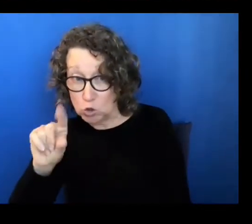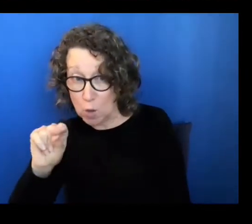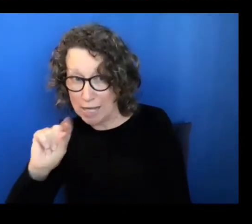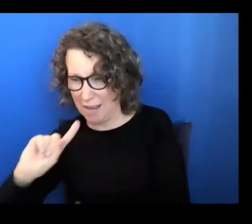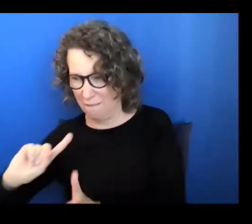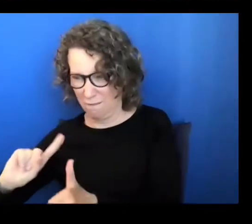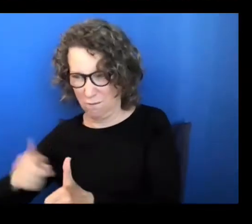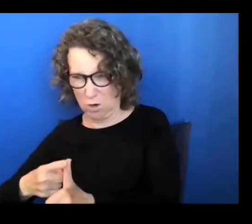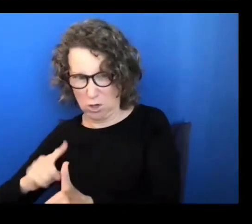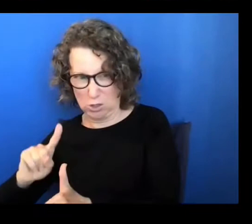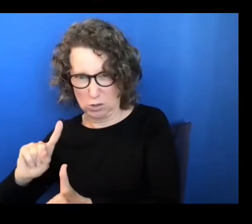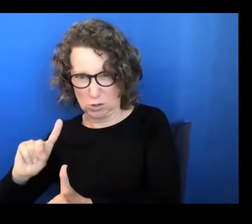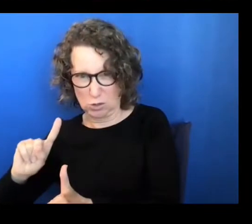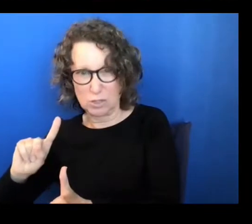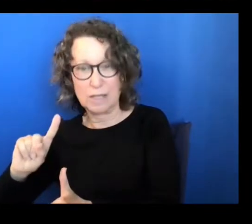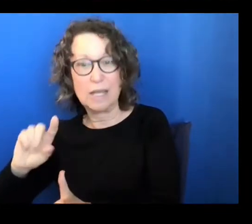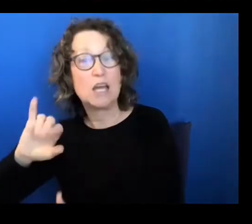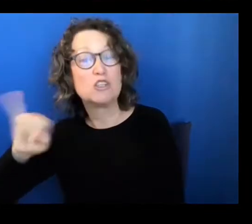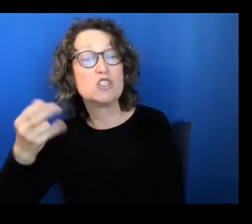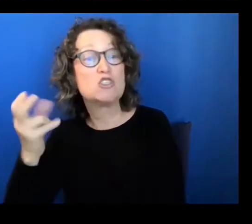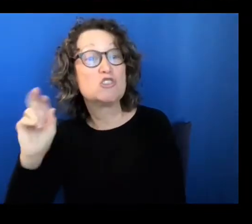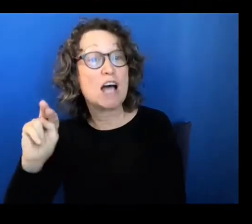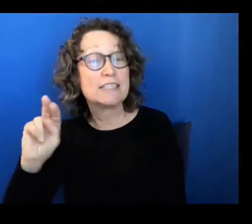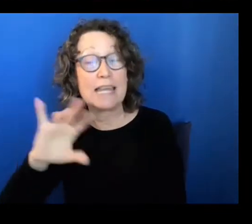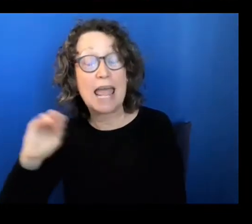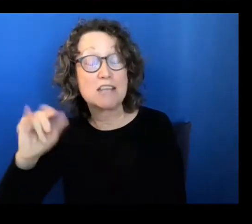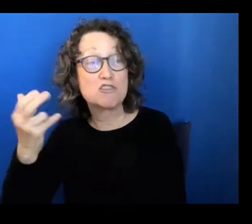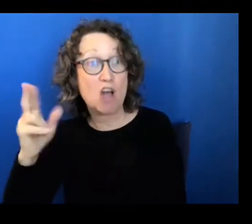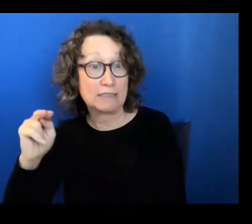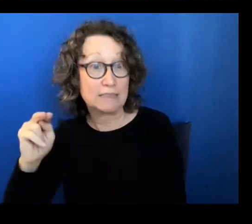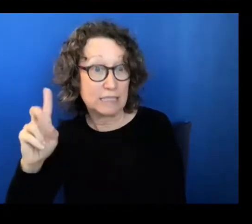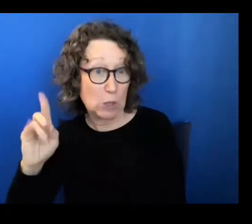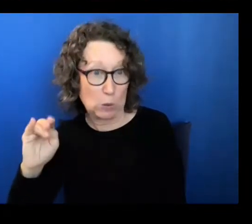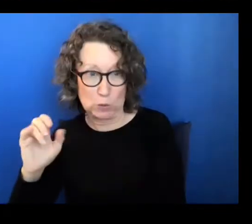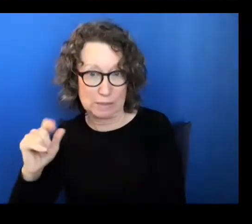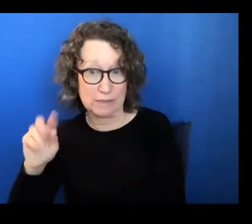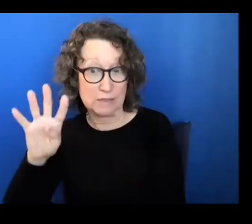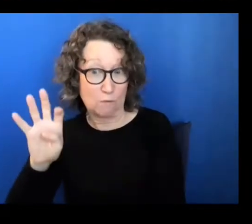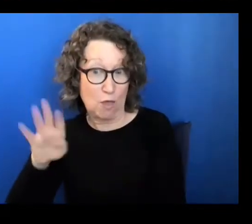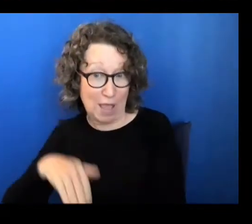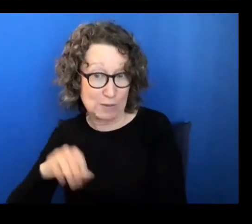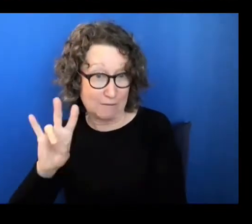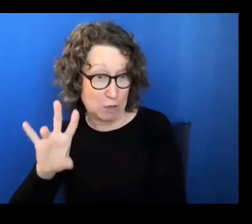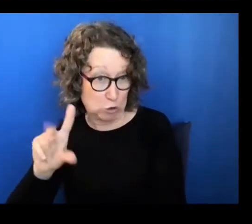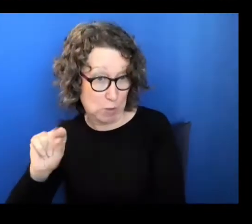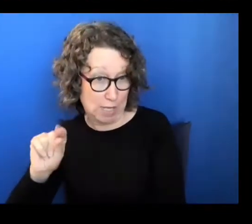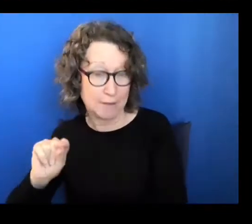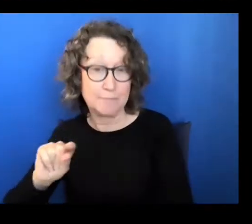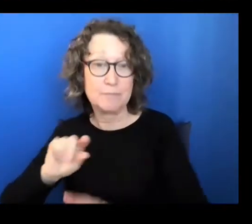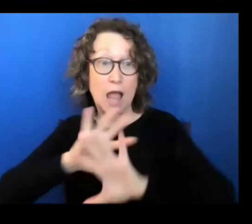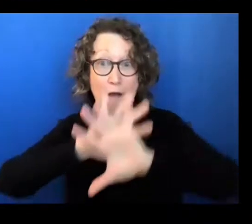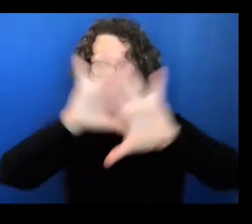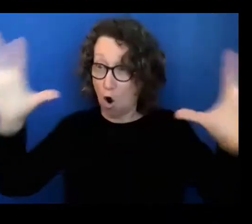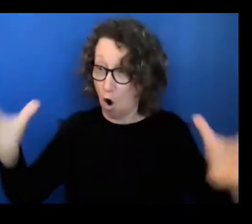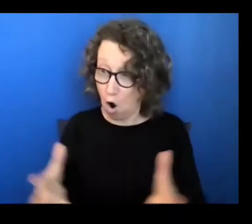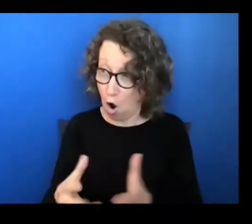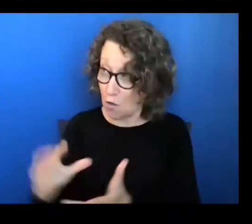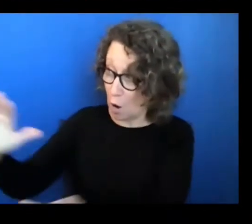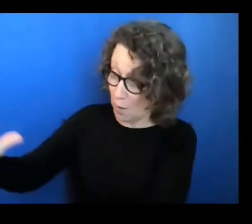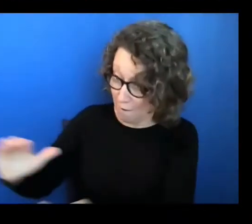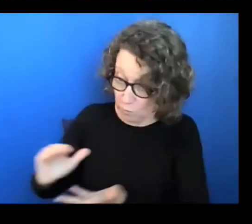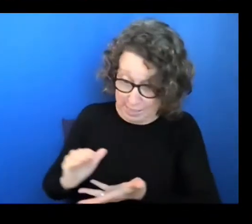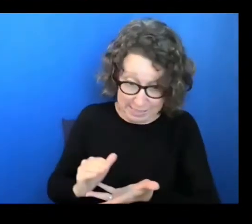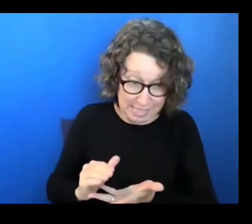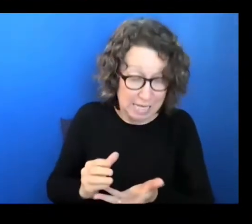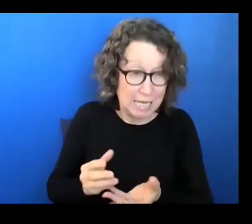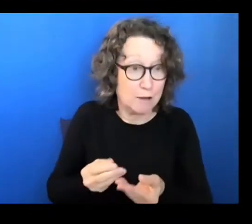4,720 the single Johnson & Johnson doses. Of all the vaccines that we have received,